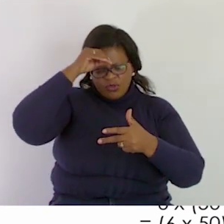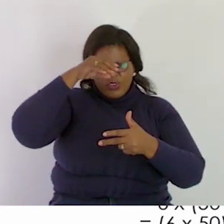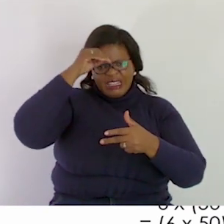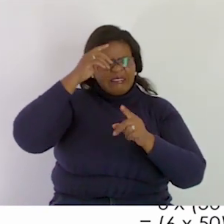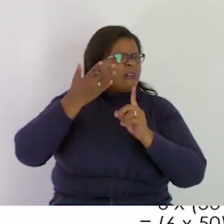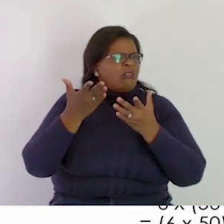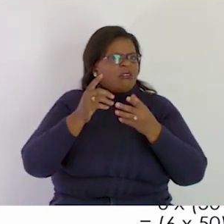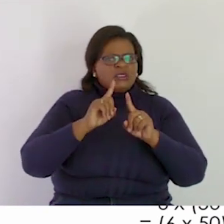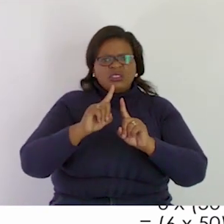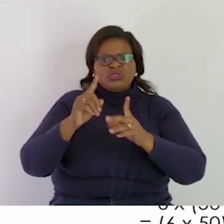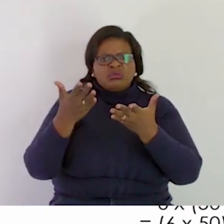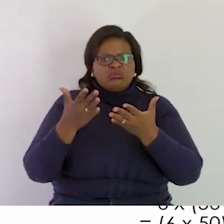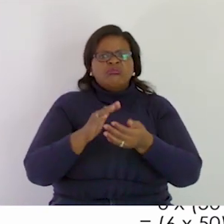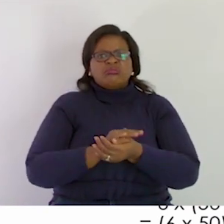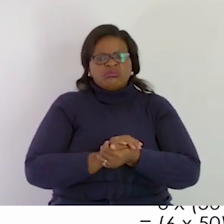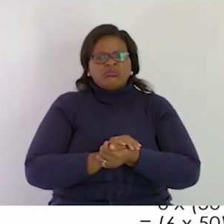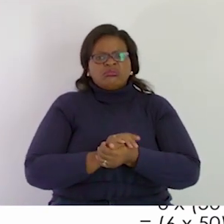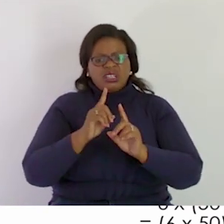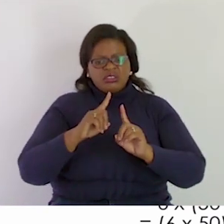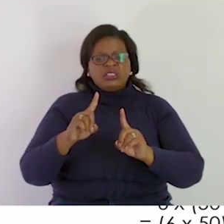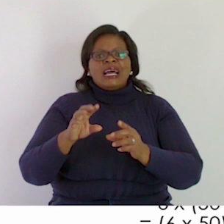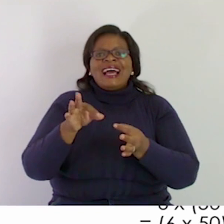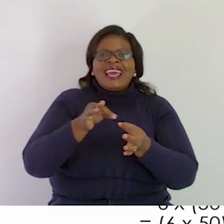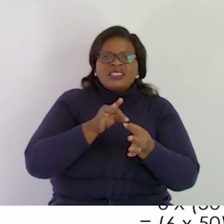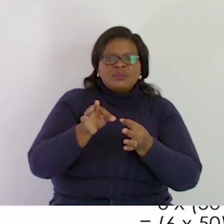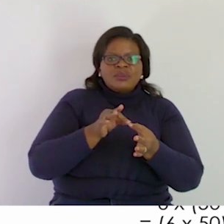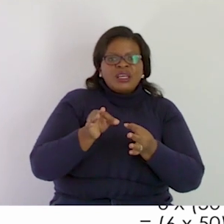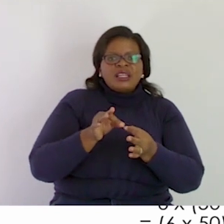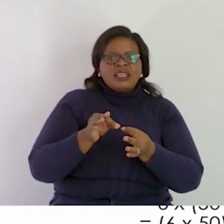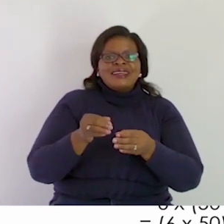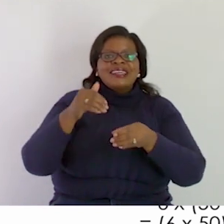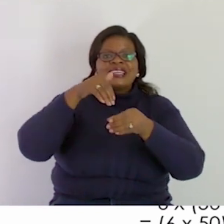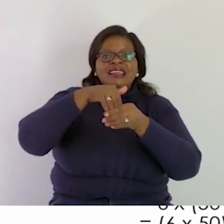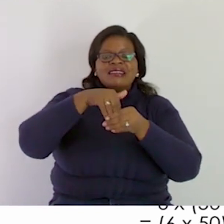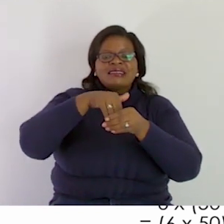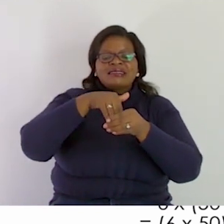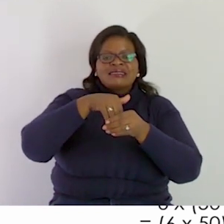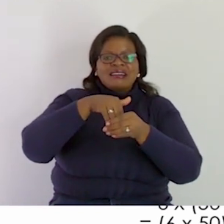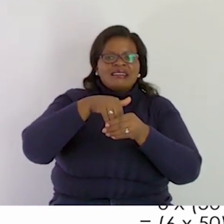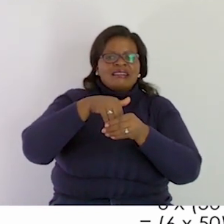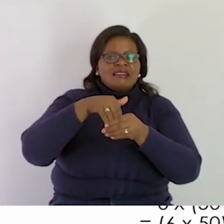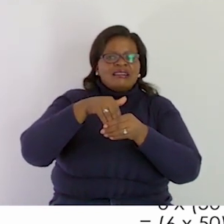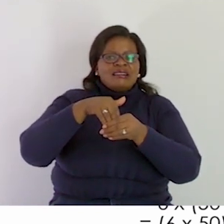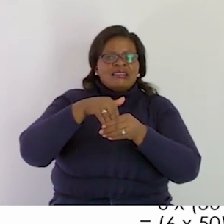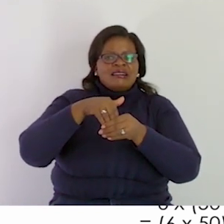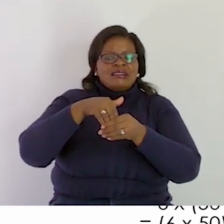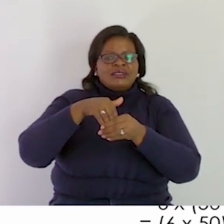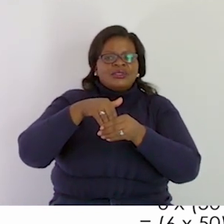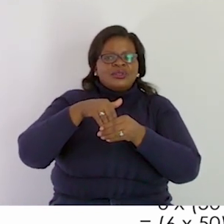teacher trying to explain that what is inside that message